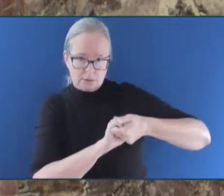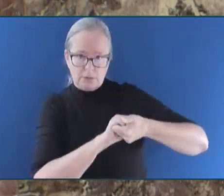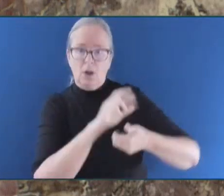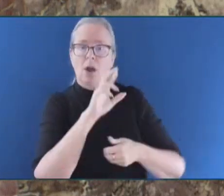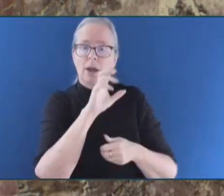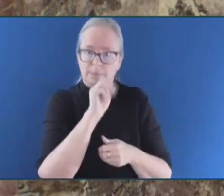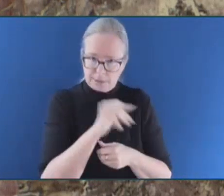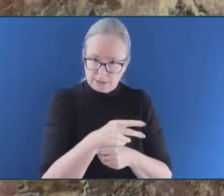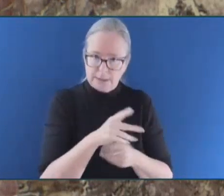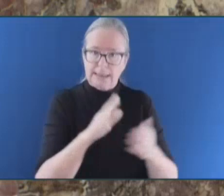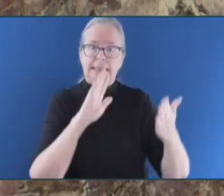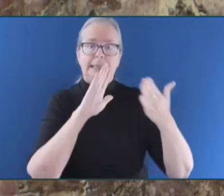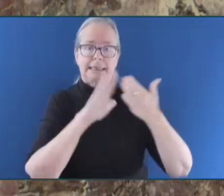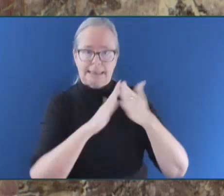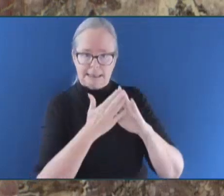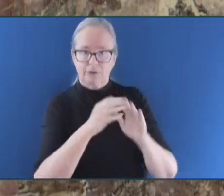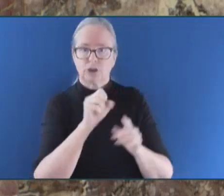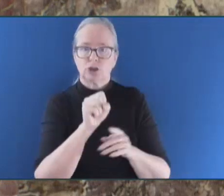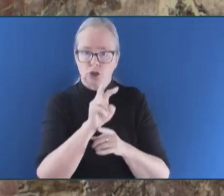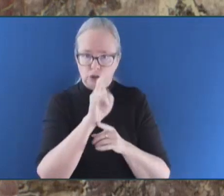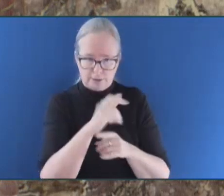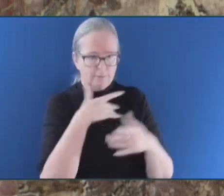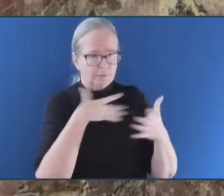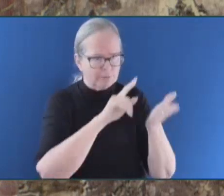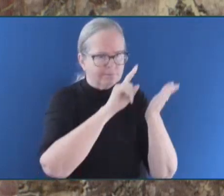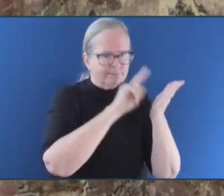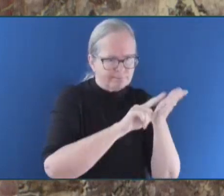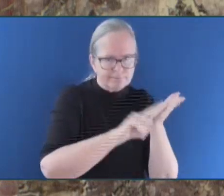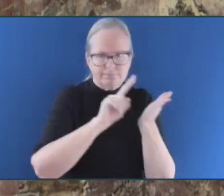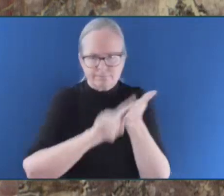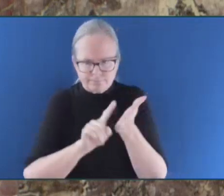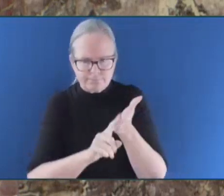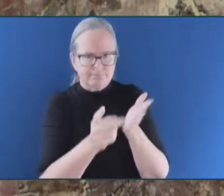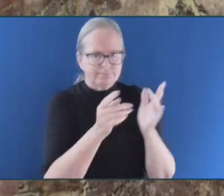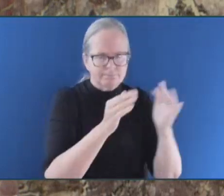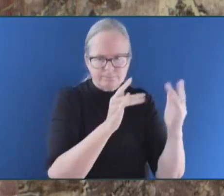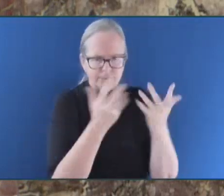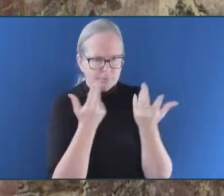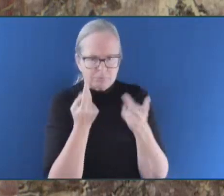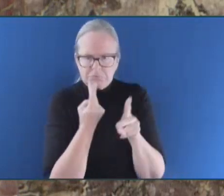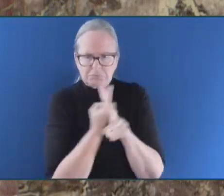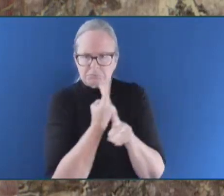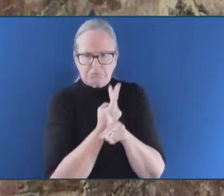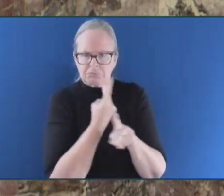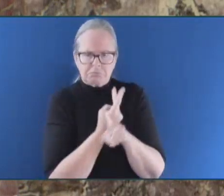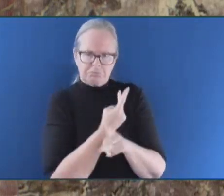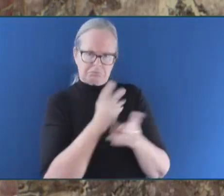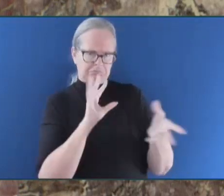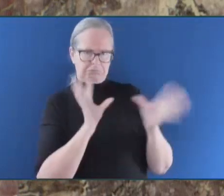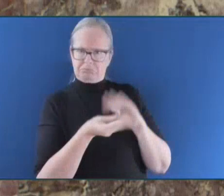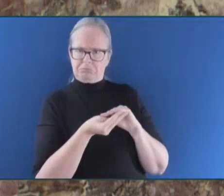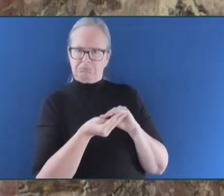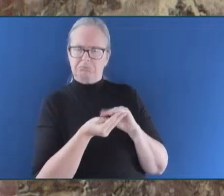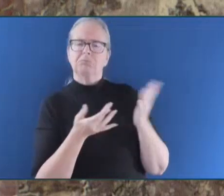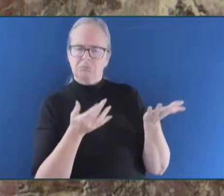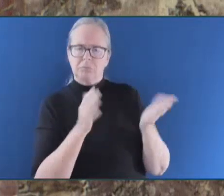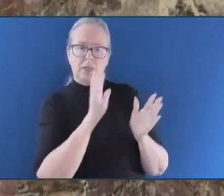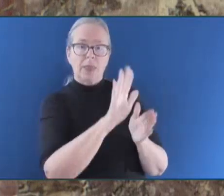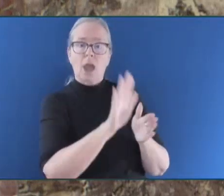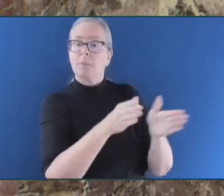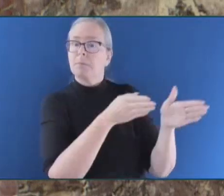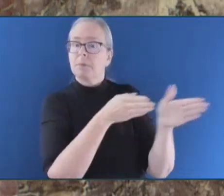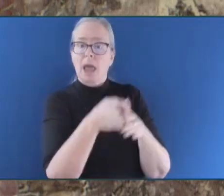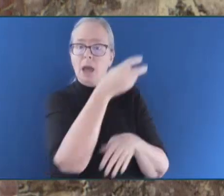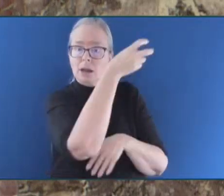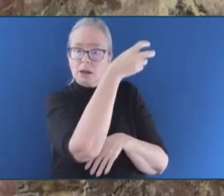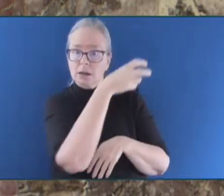their ability to transition back. Their plan was found wanting. Since that time, we have had delay after delay after delay